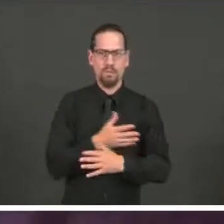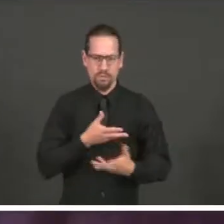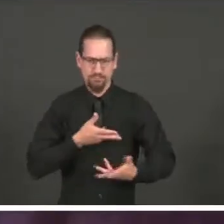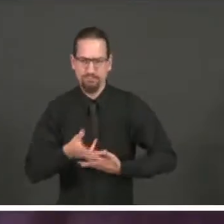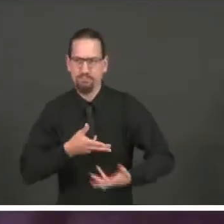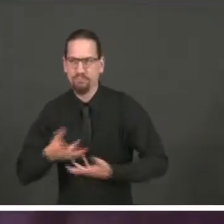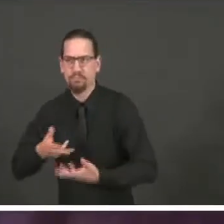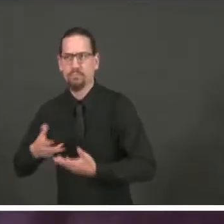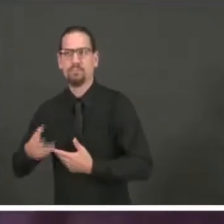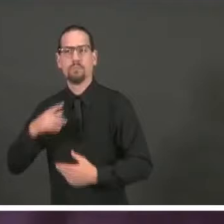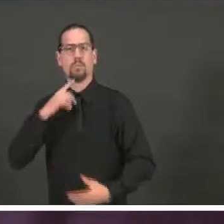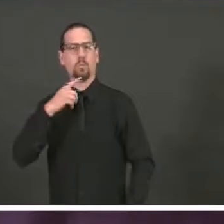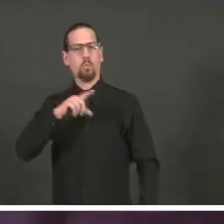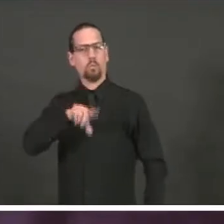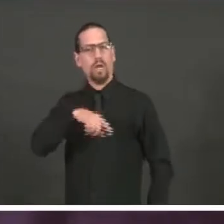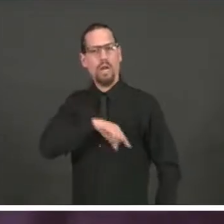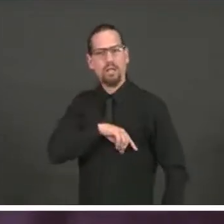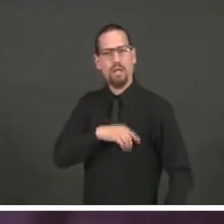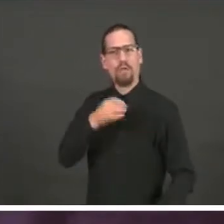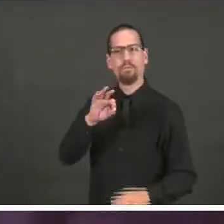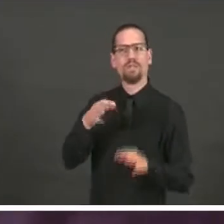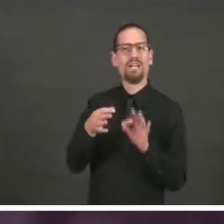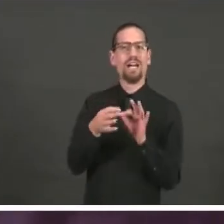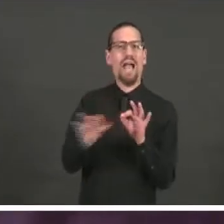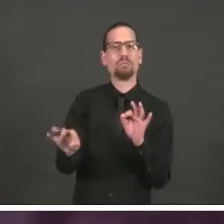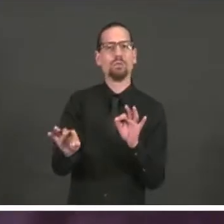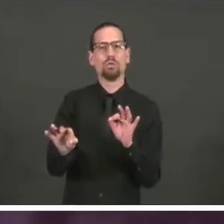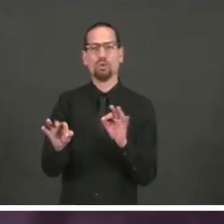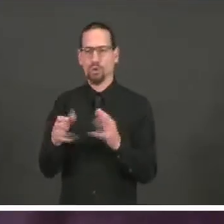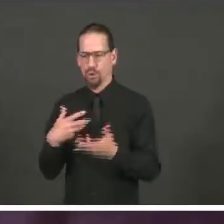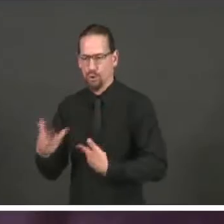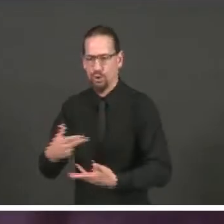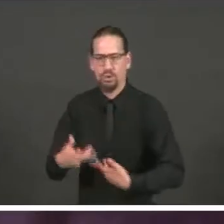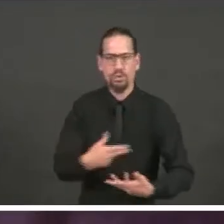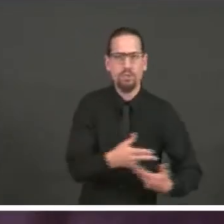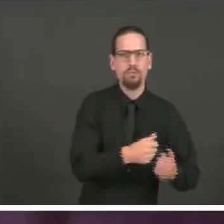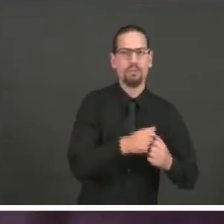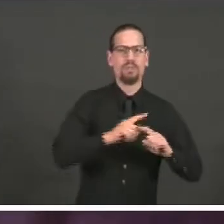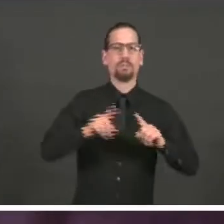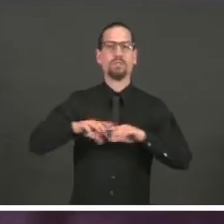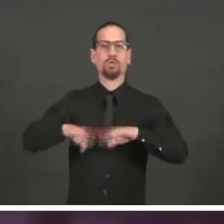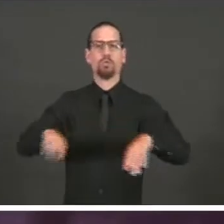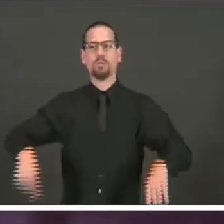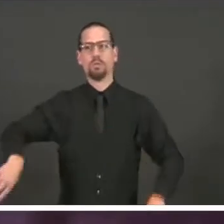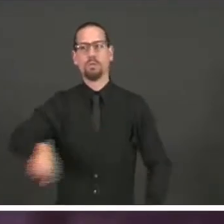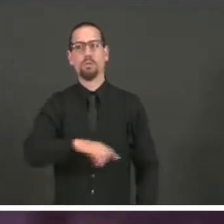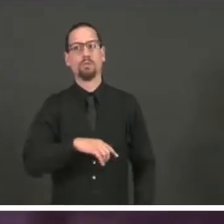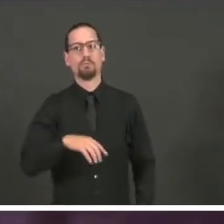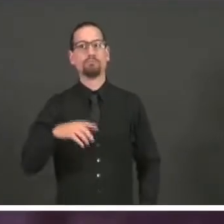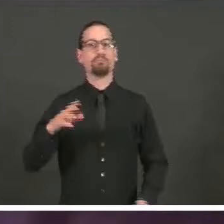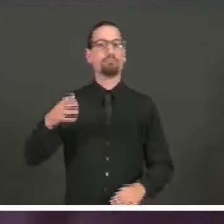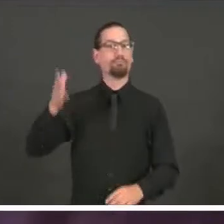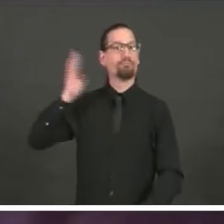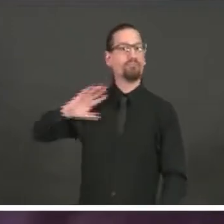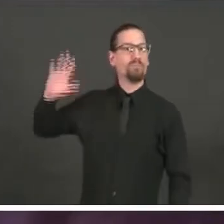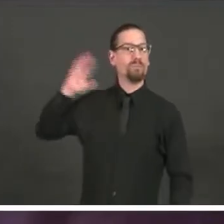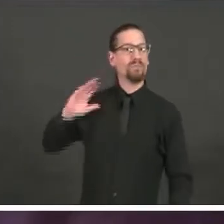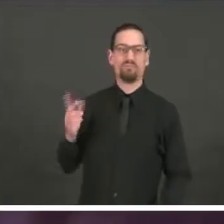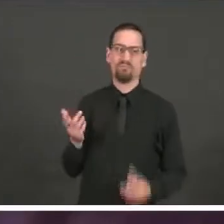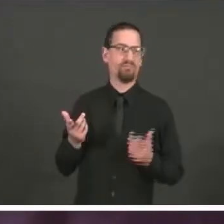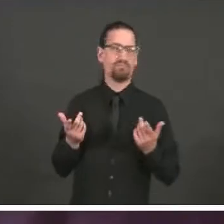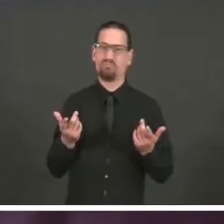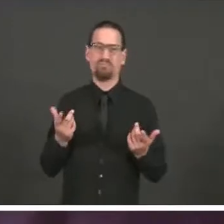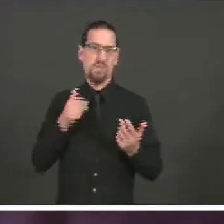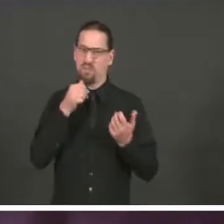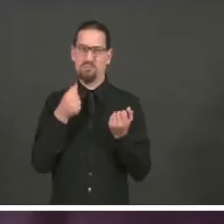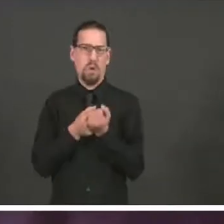schools, but for far too long have not received the level of educational support in order to thrive. That's why they have been prioritized